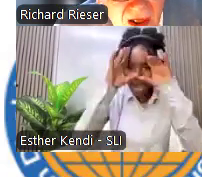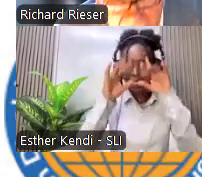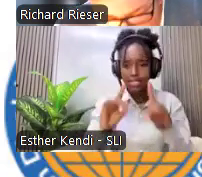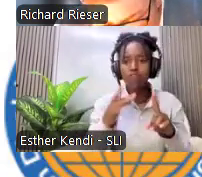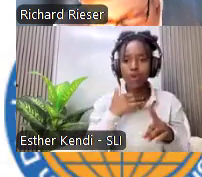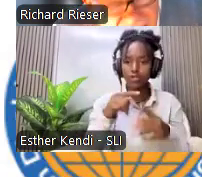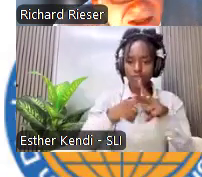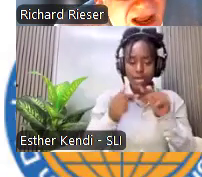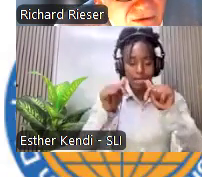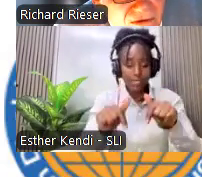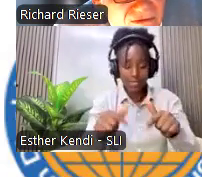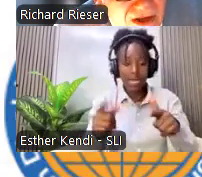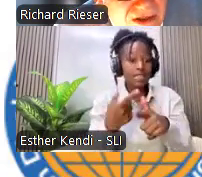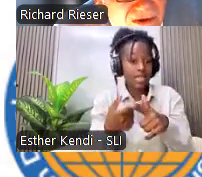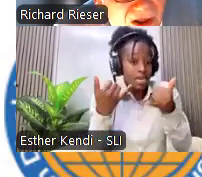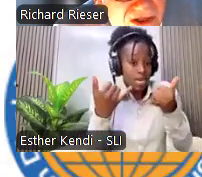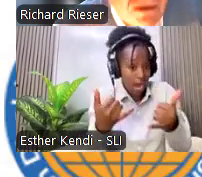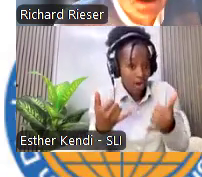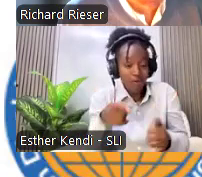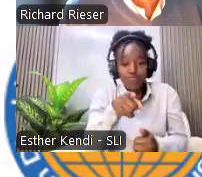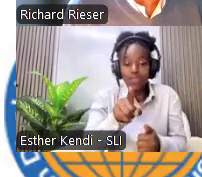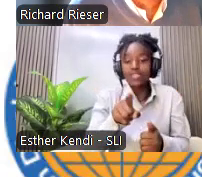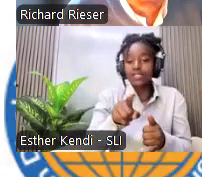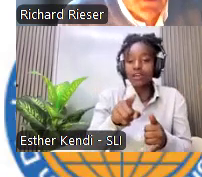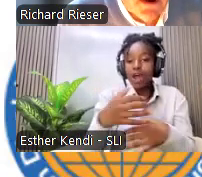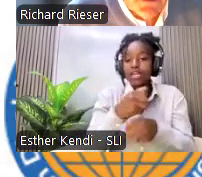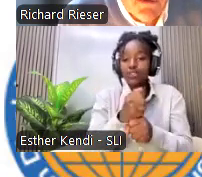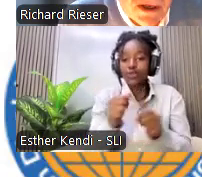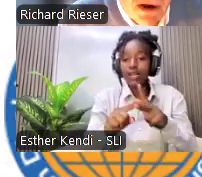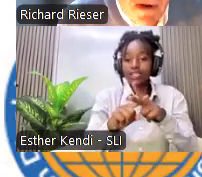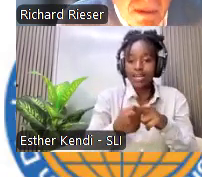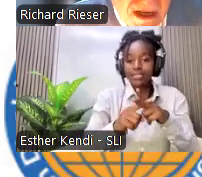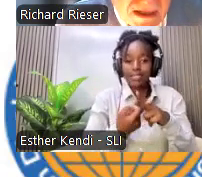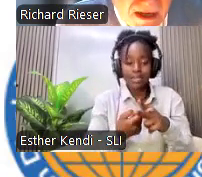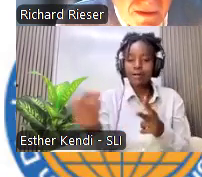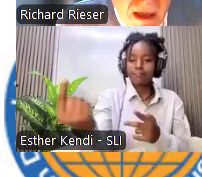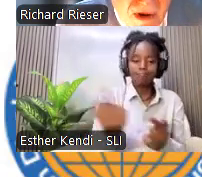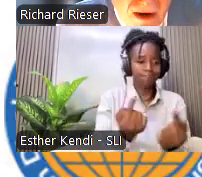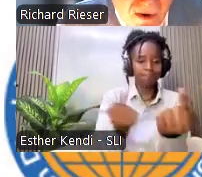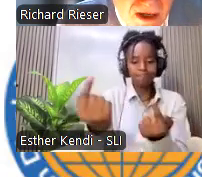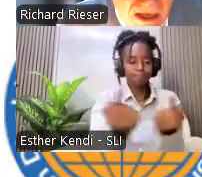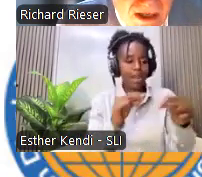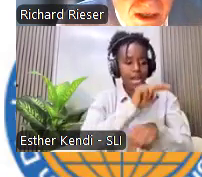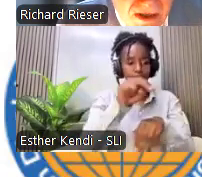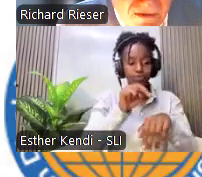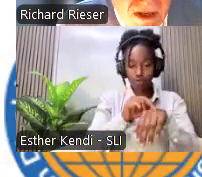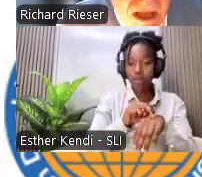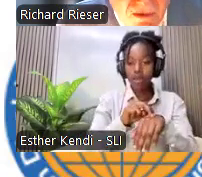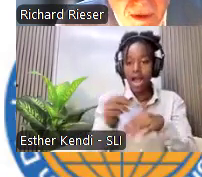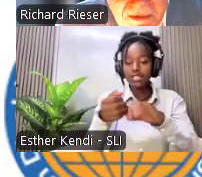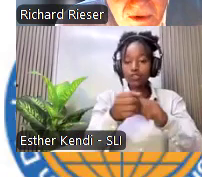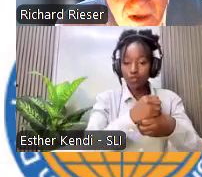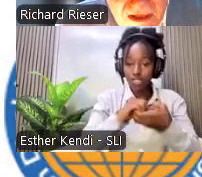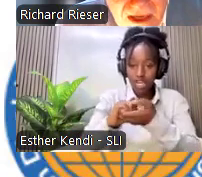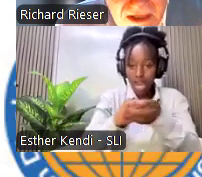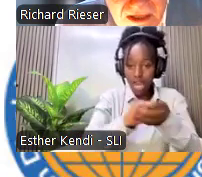together, as I said just now, national associations, which are representative, the umbrella organizations of